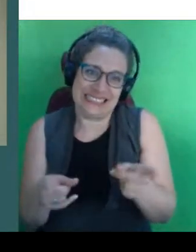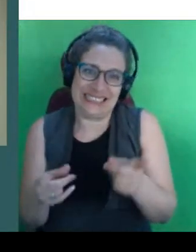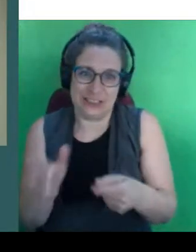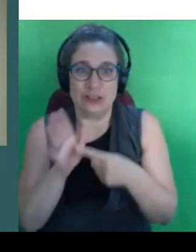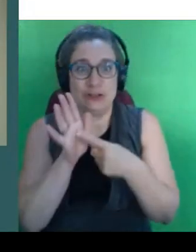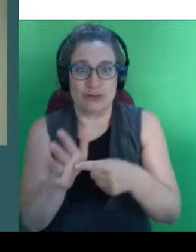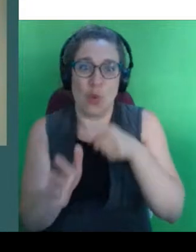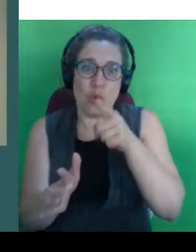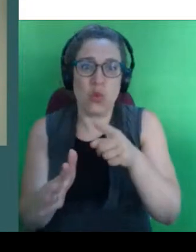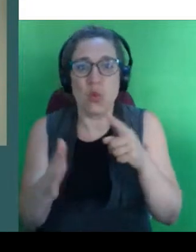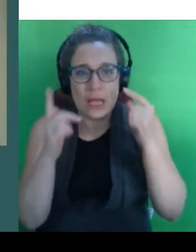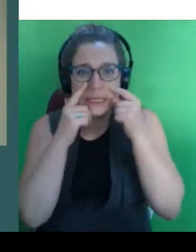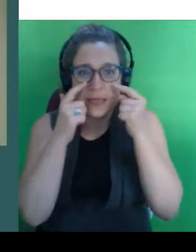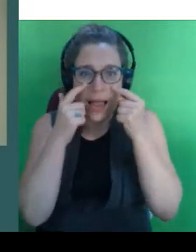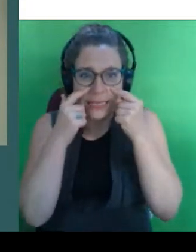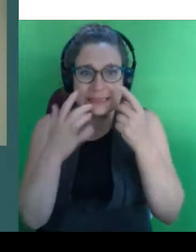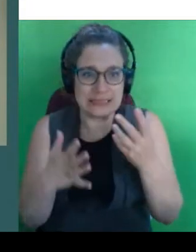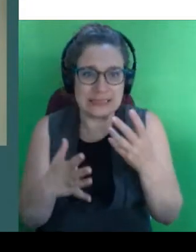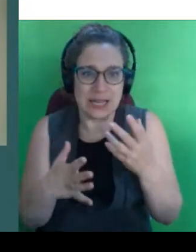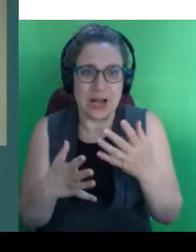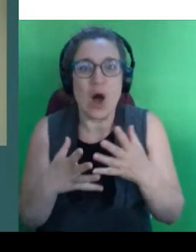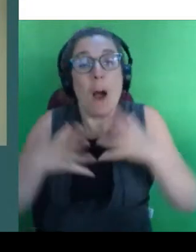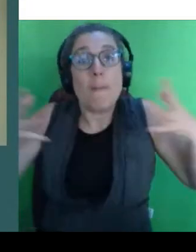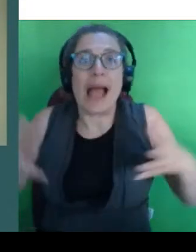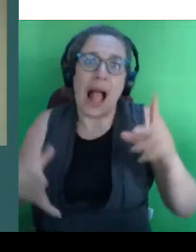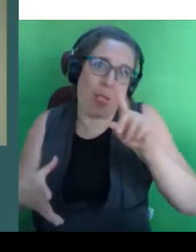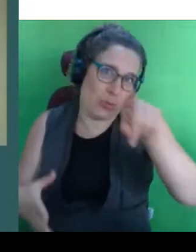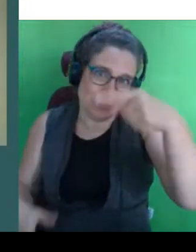are bigger than you think.